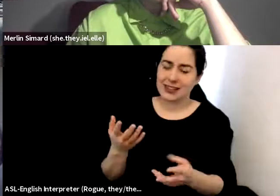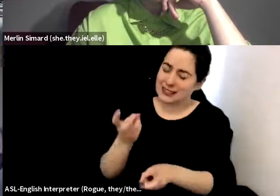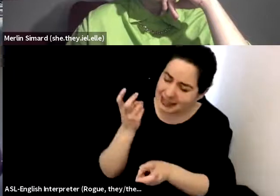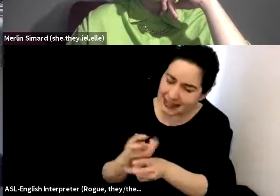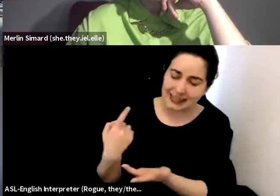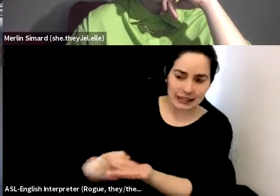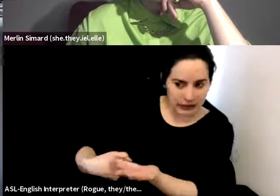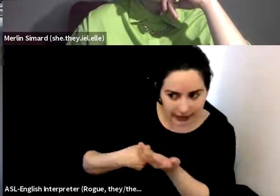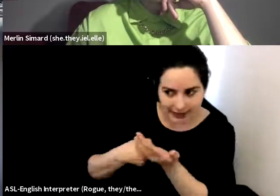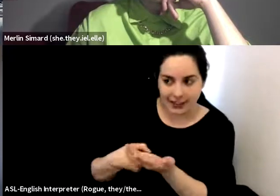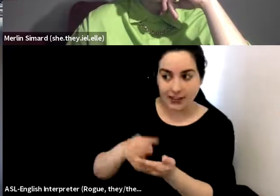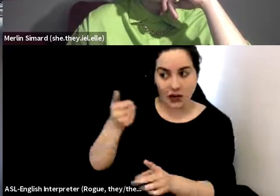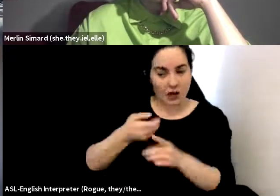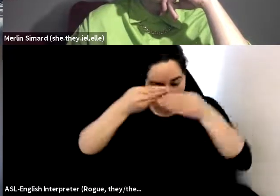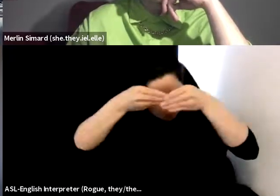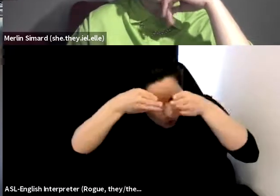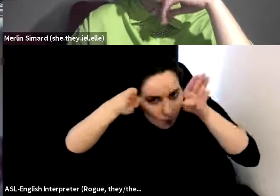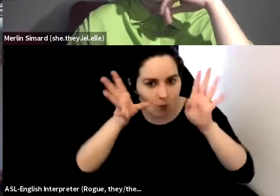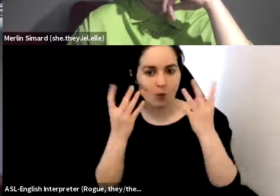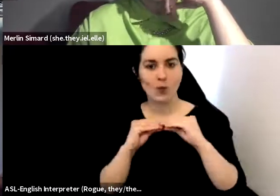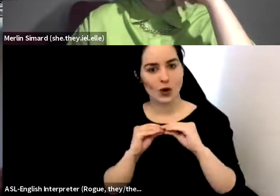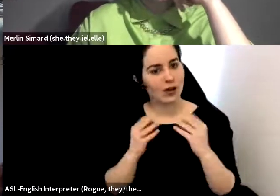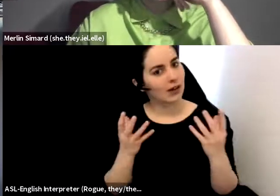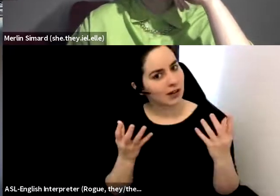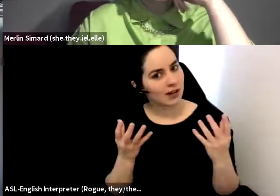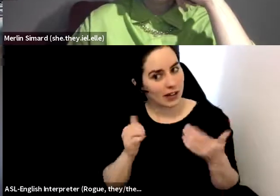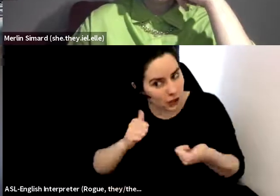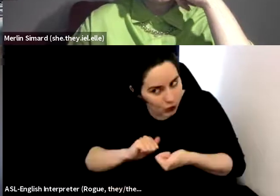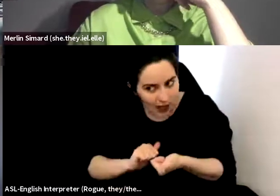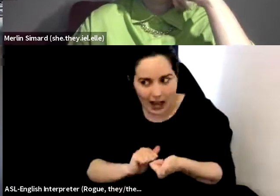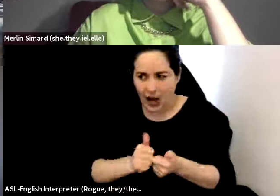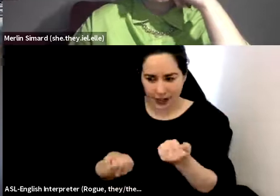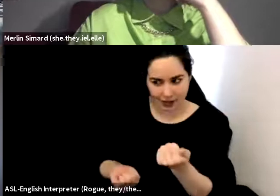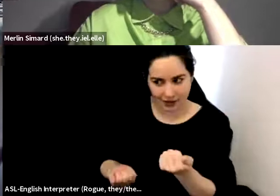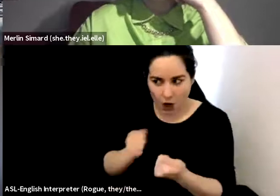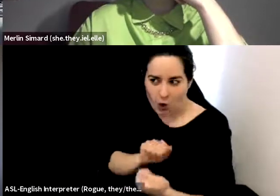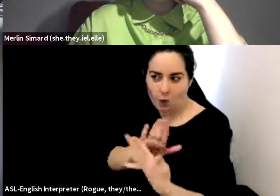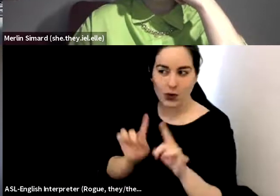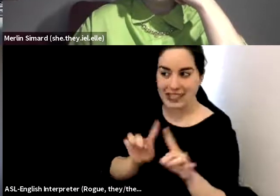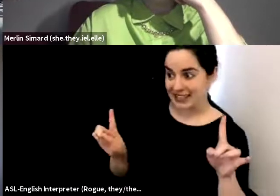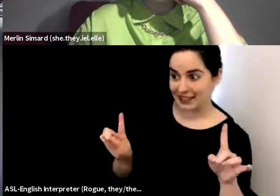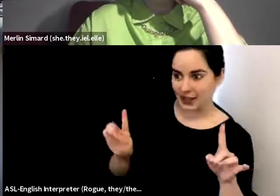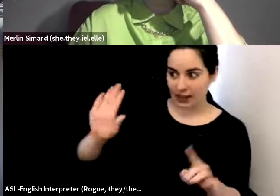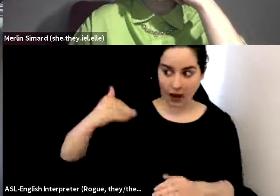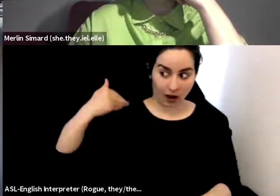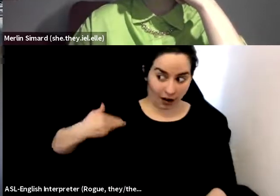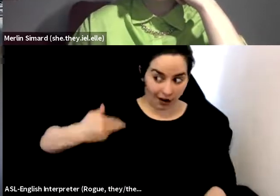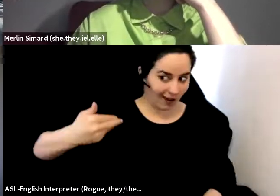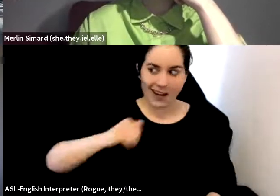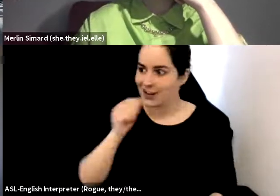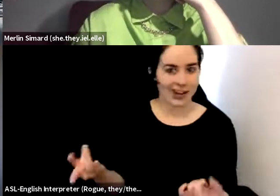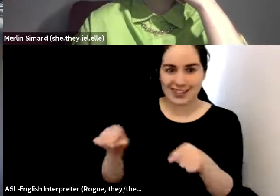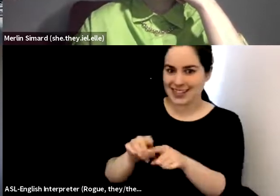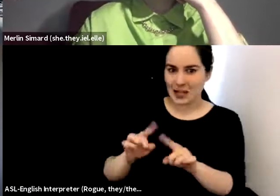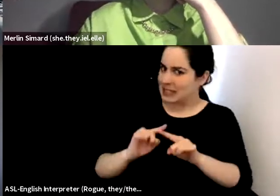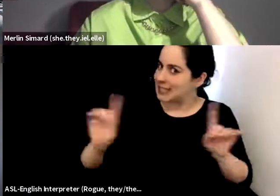open people's perspective to new ways of working with you that then gets returned. So end